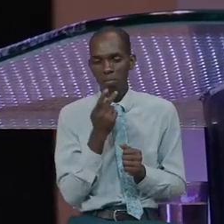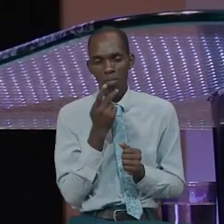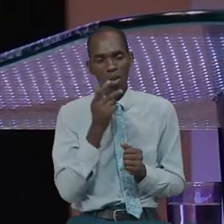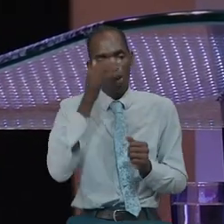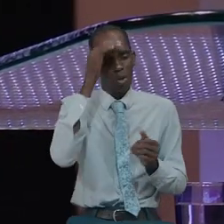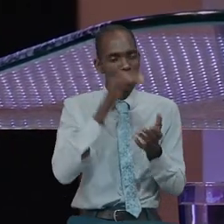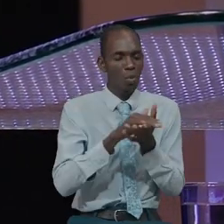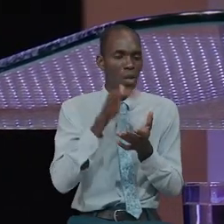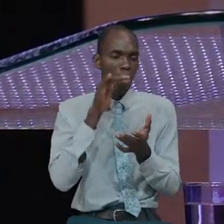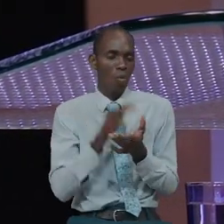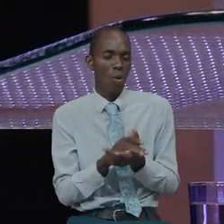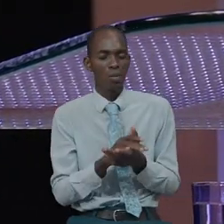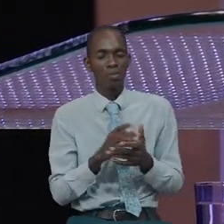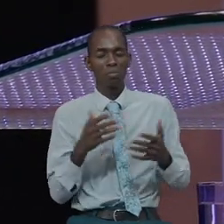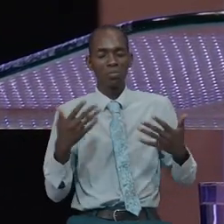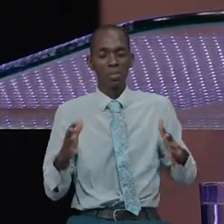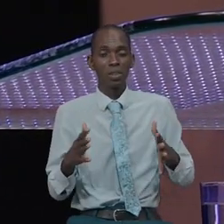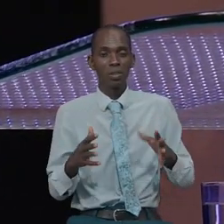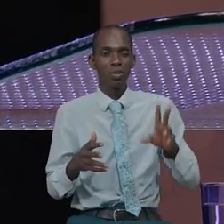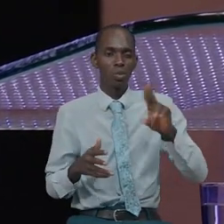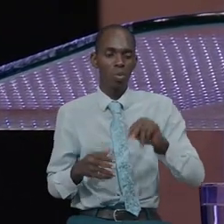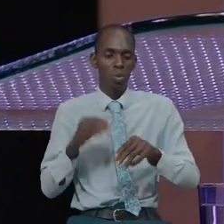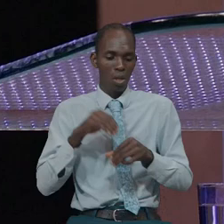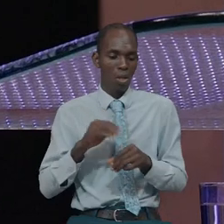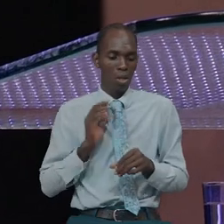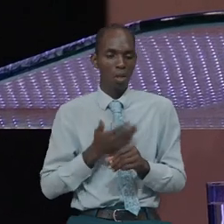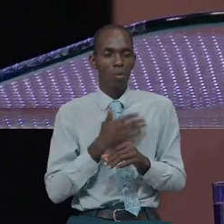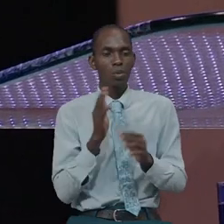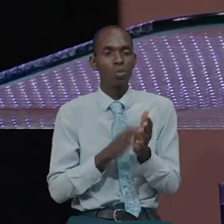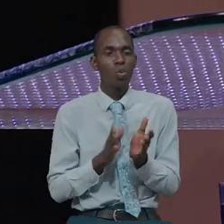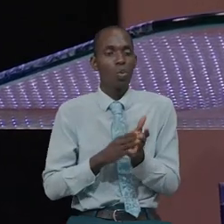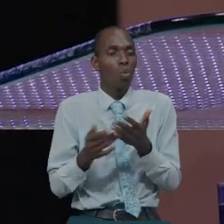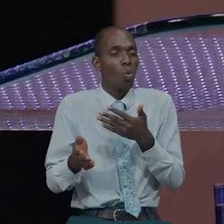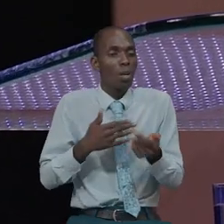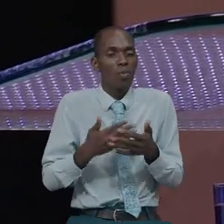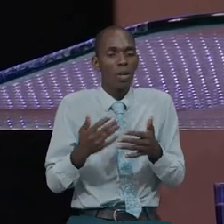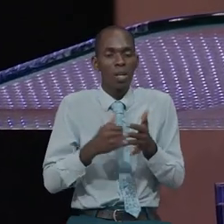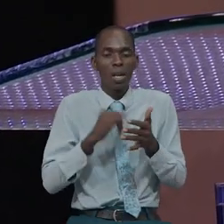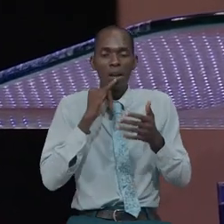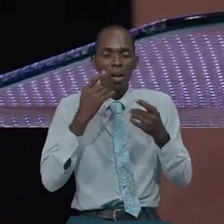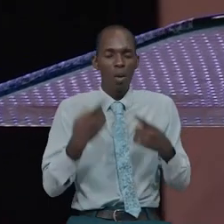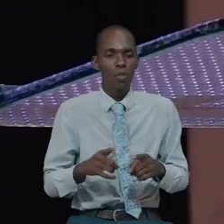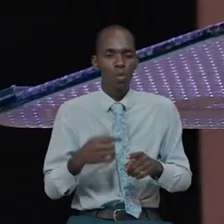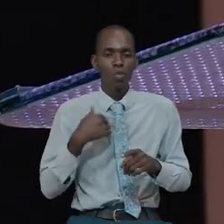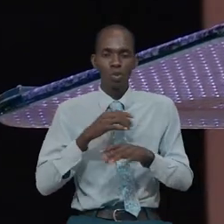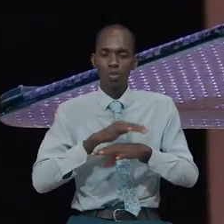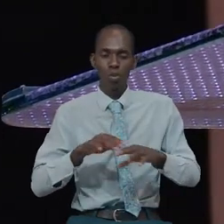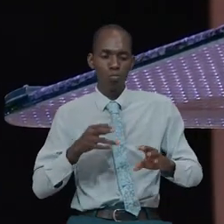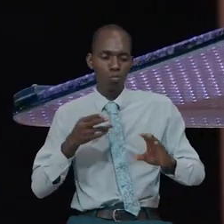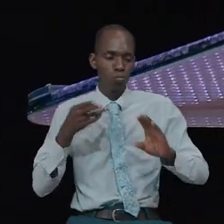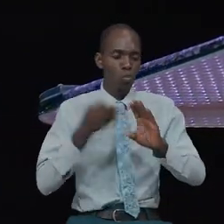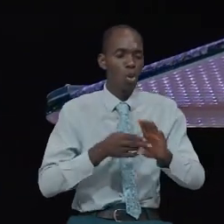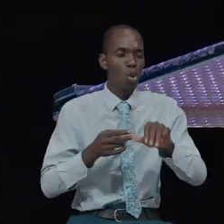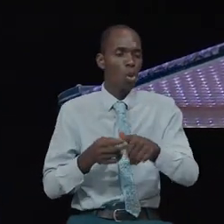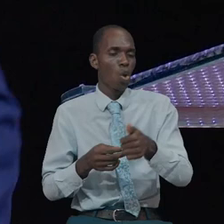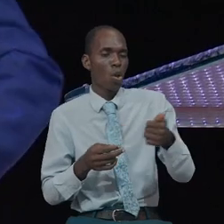wife, in our schools, whatever is happening, we don't join the other people protesting, because that